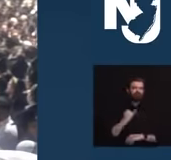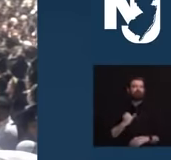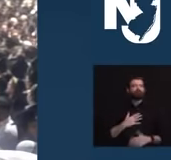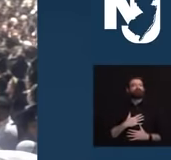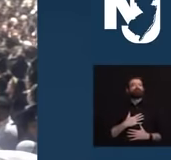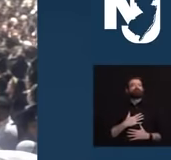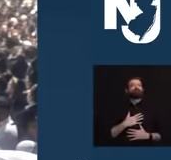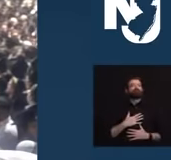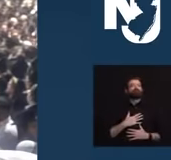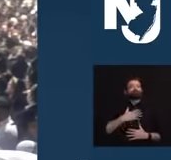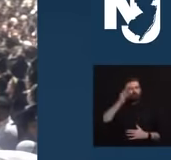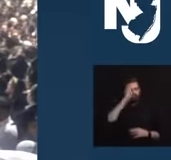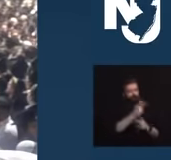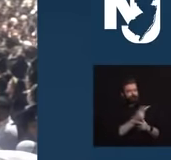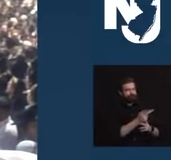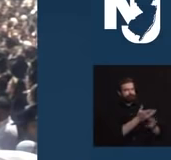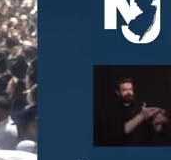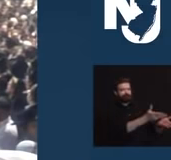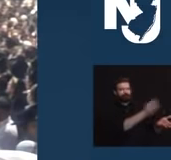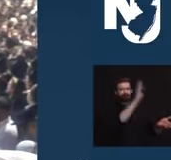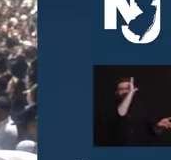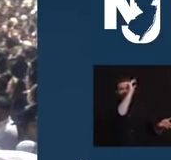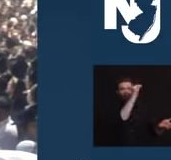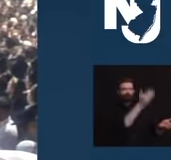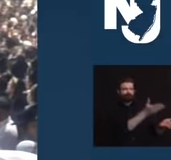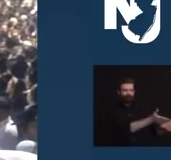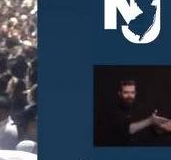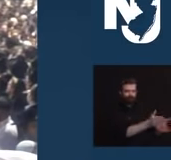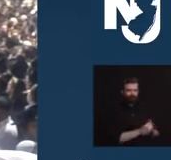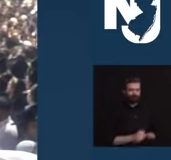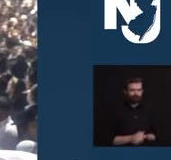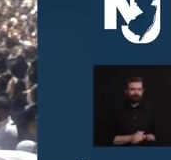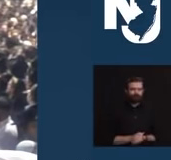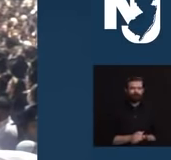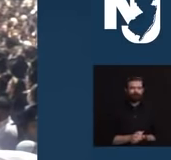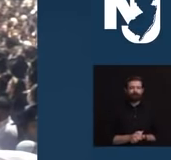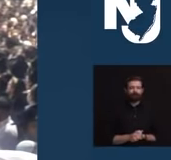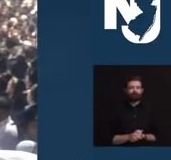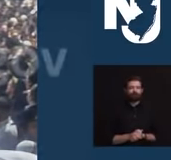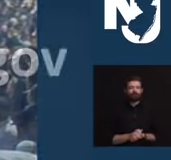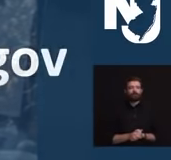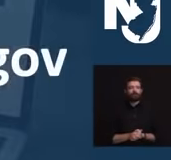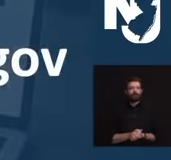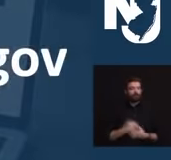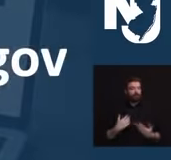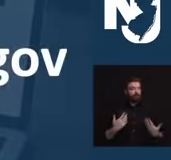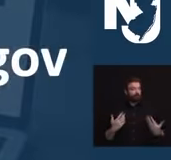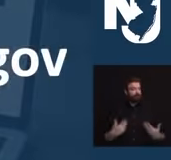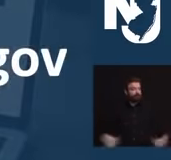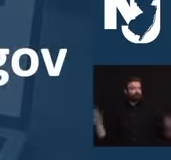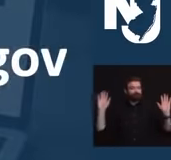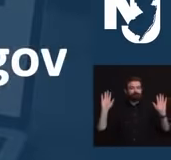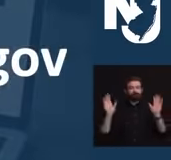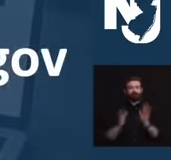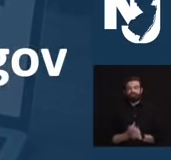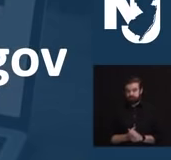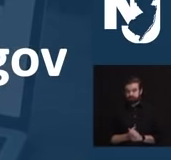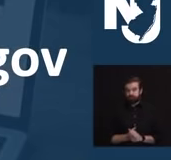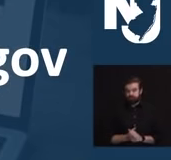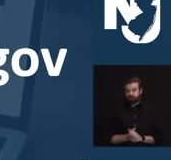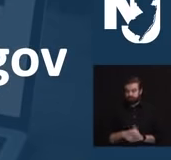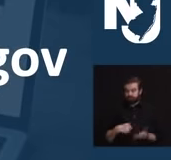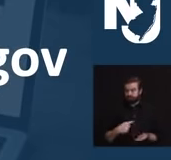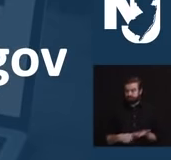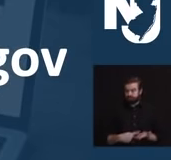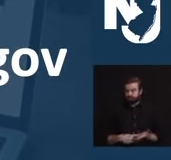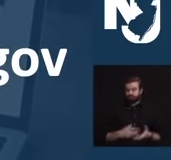family in your prayers. So that does it for me. I know we covered a lot of ground, but the fact that we can do so